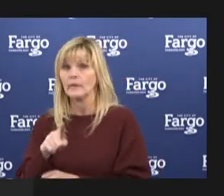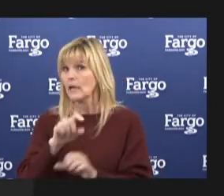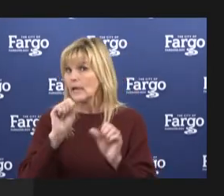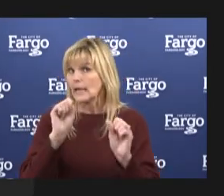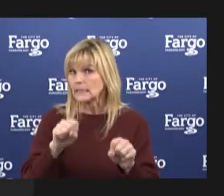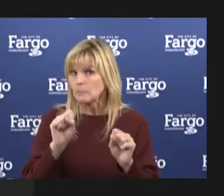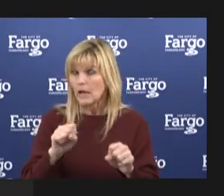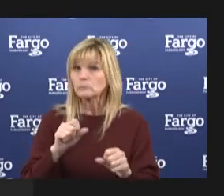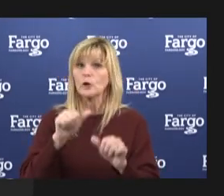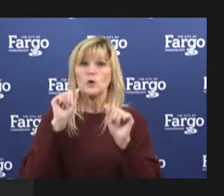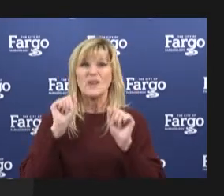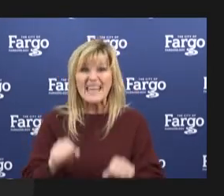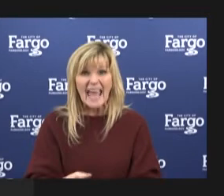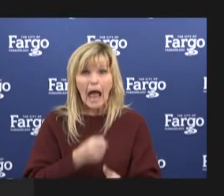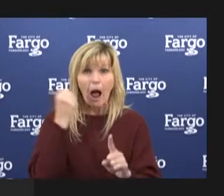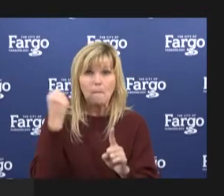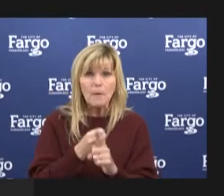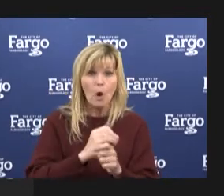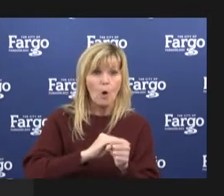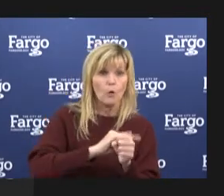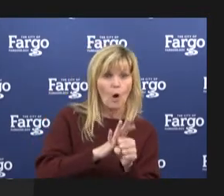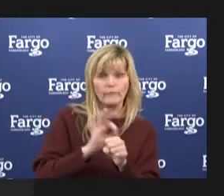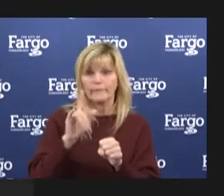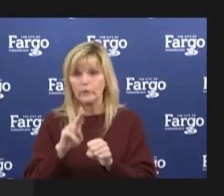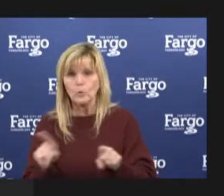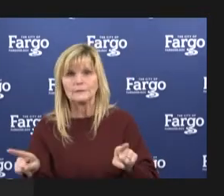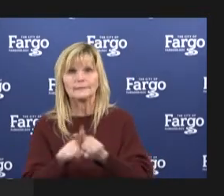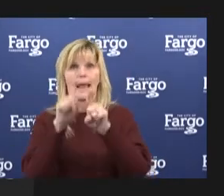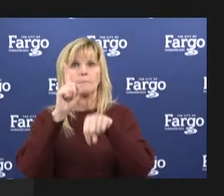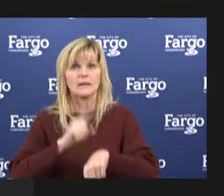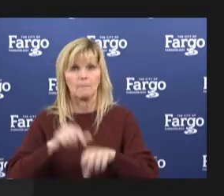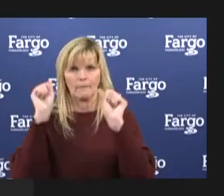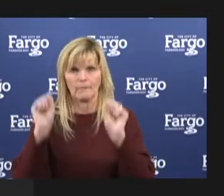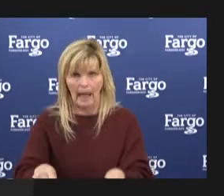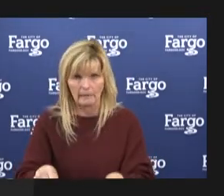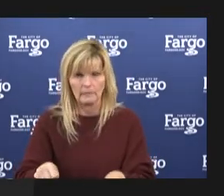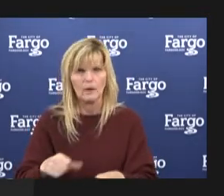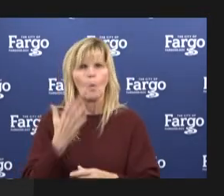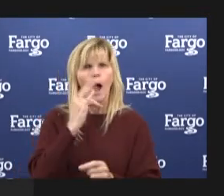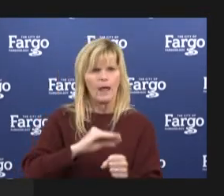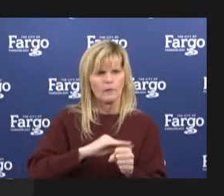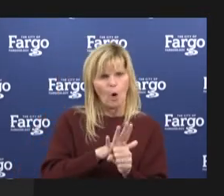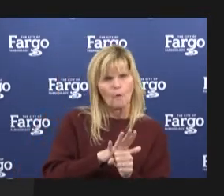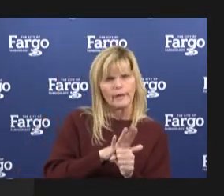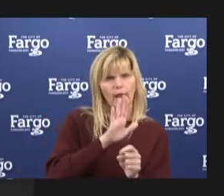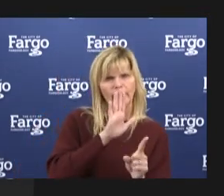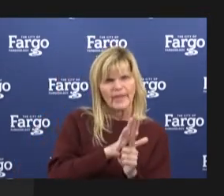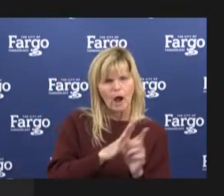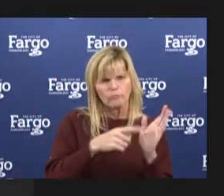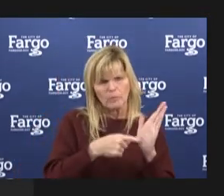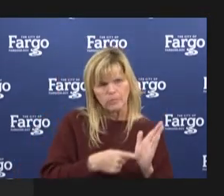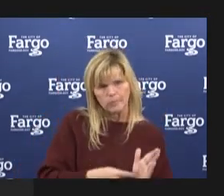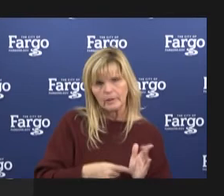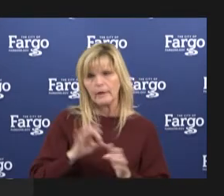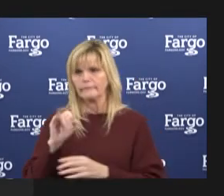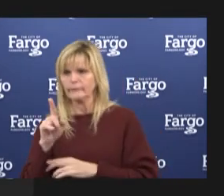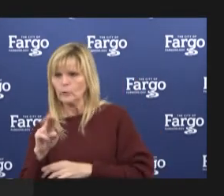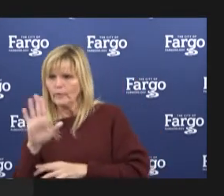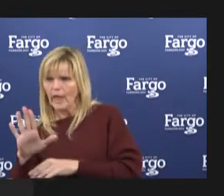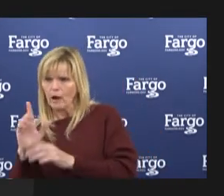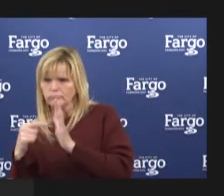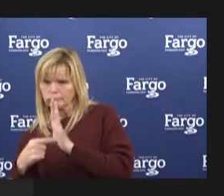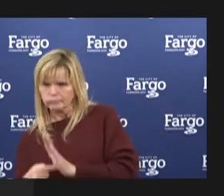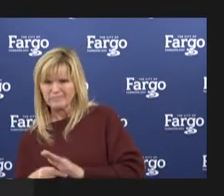and influenza at the same time. The symptoms can look very similar, so it's important to be tested. And then again, also considering